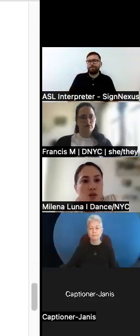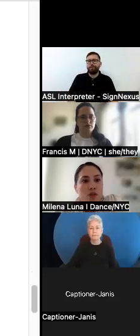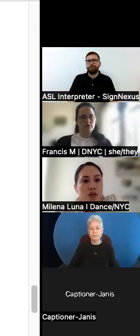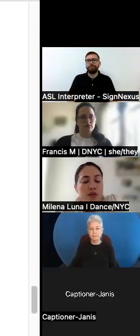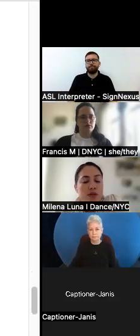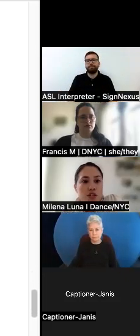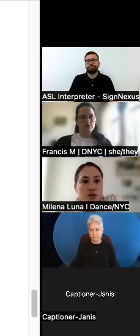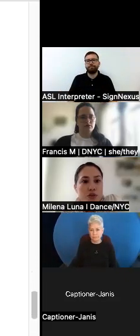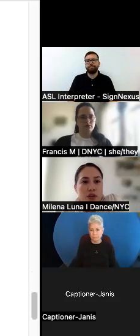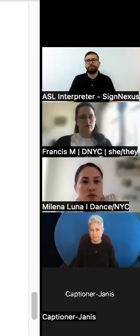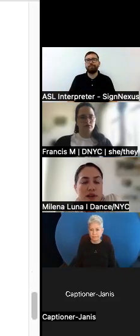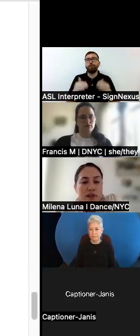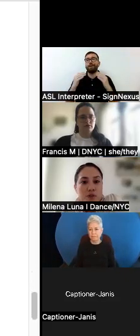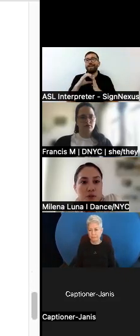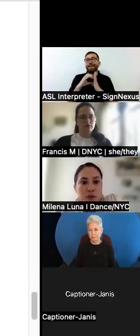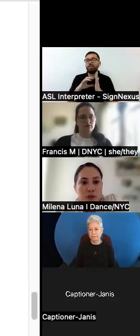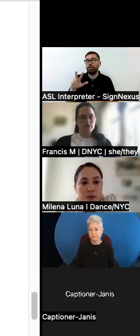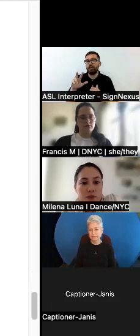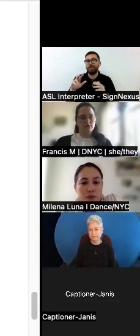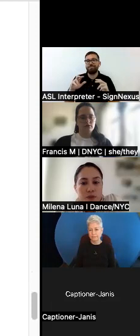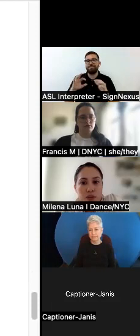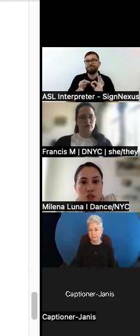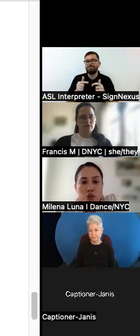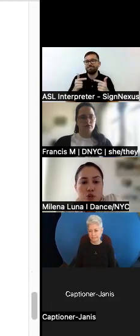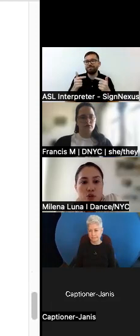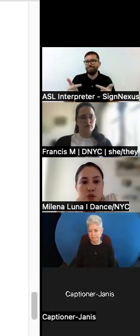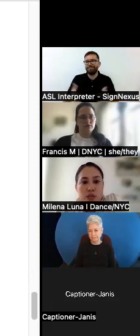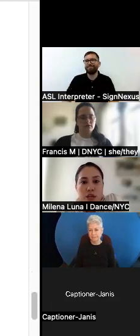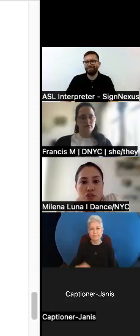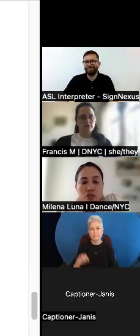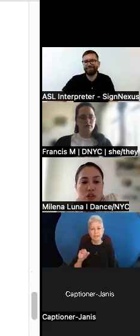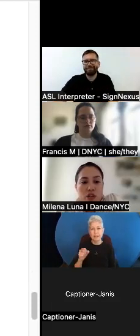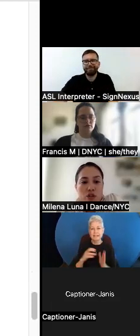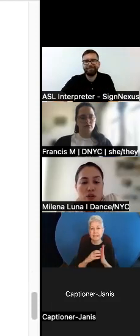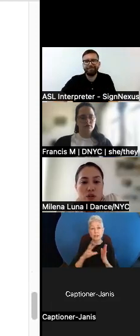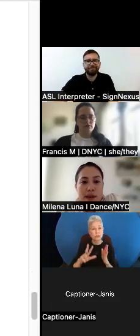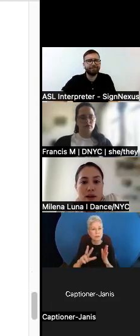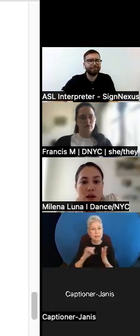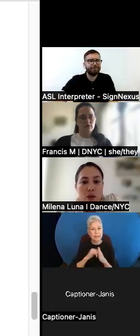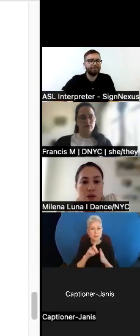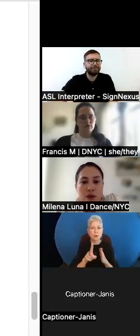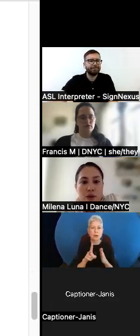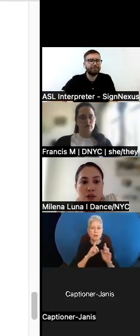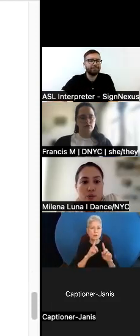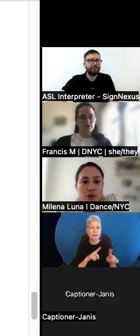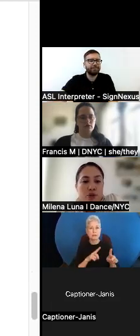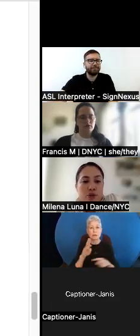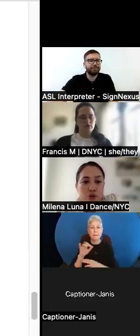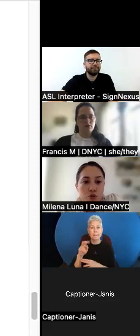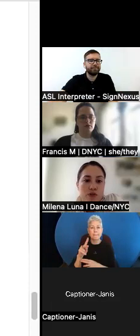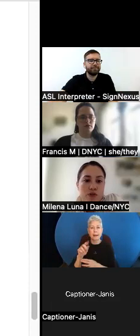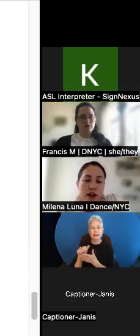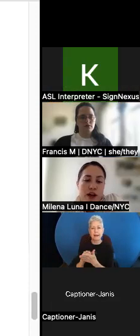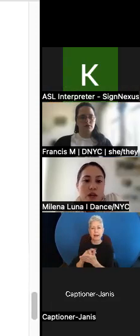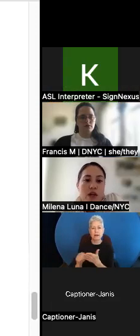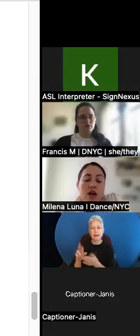So moving on to section 3, grant disbursement. Here's where you'll be entering your bank account and routing numbers. So if you're